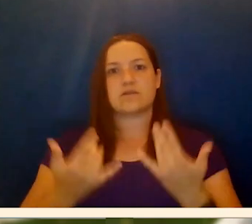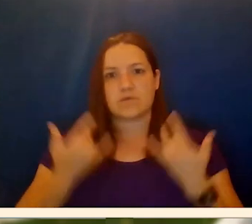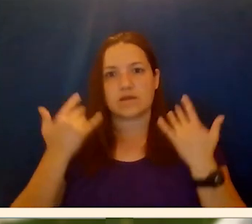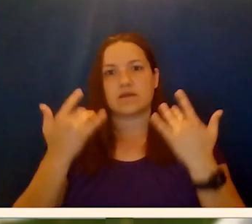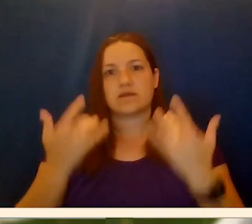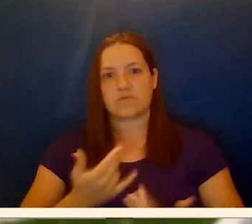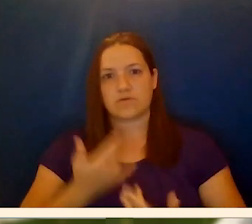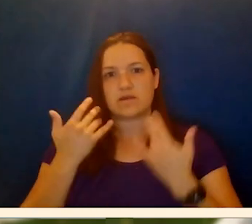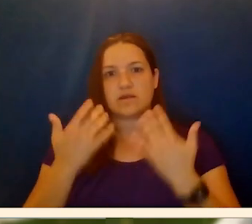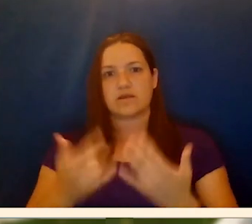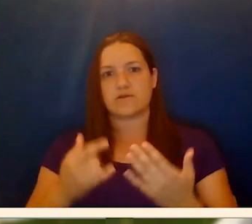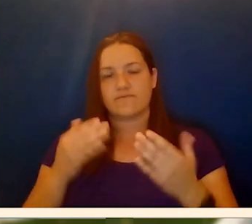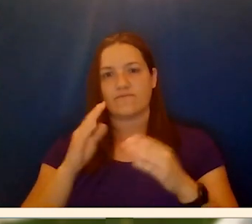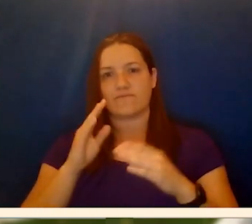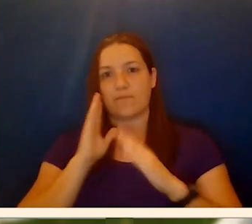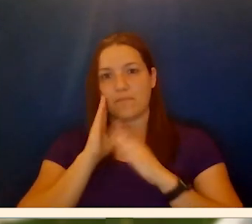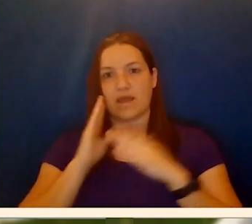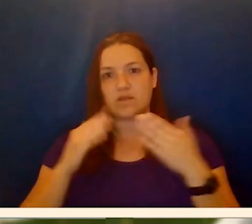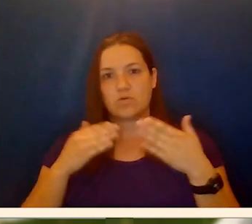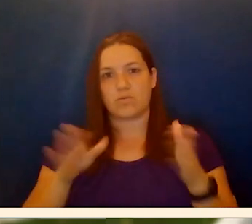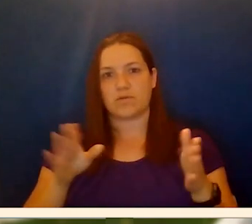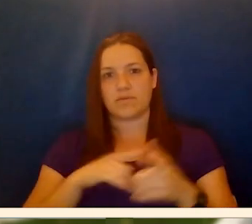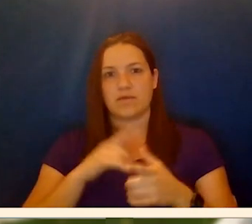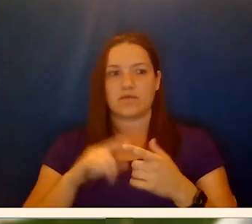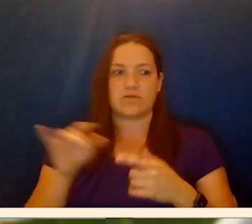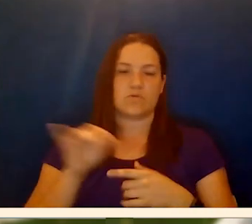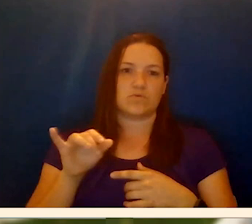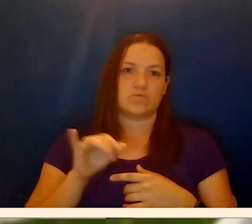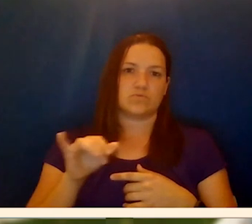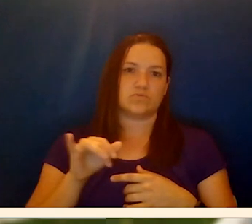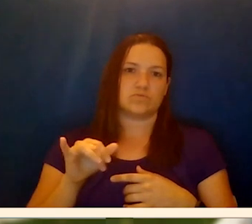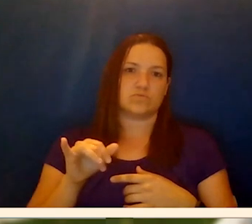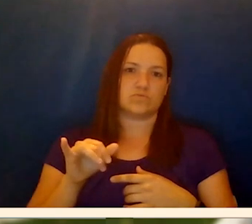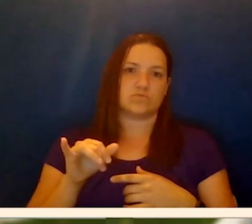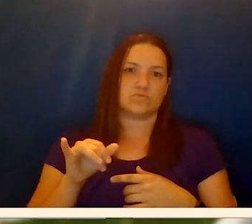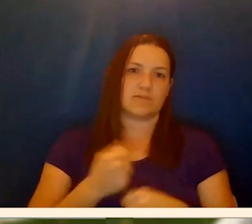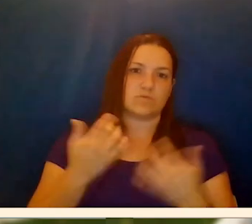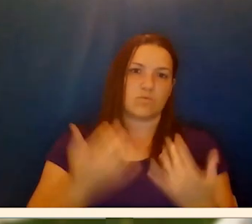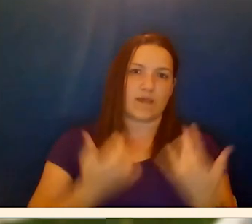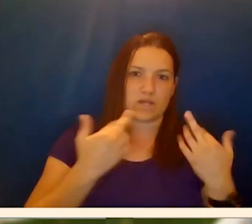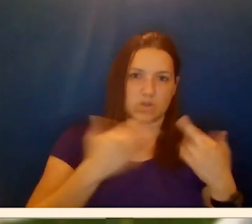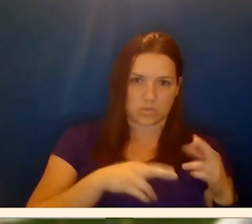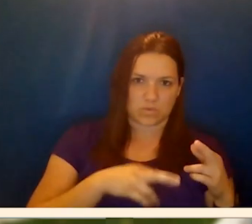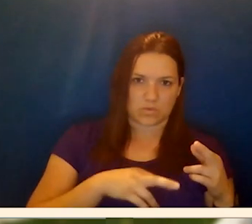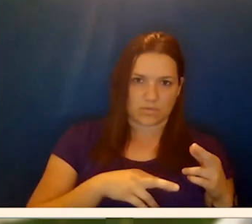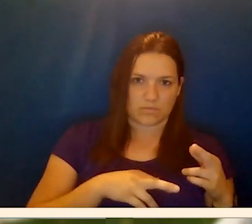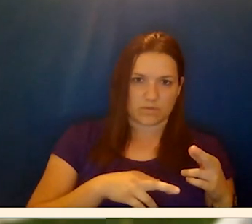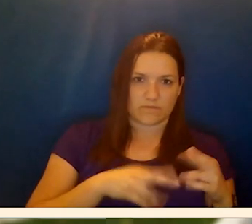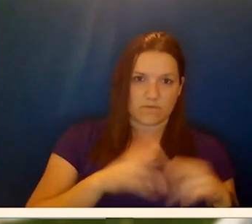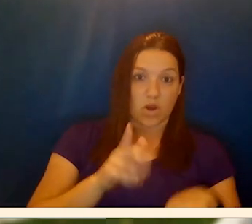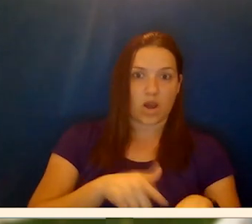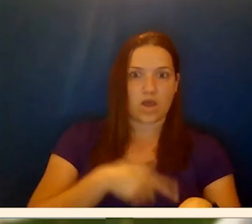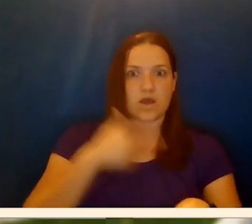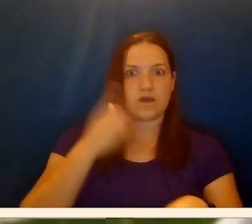ED, waiting for a bed to open up. But then also that causes them to wait in the waiting room for those long periods